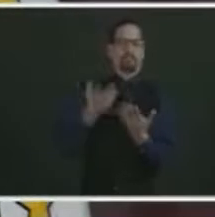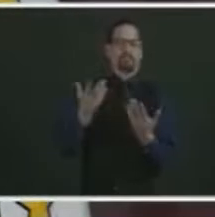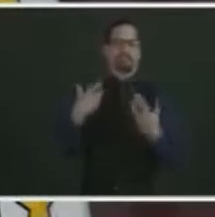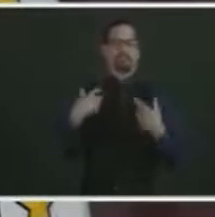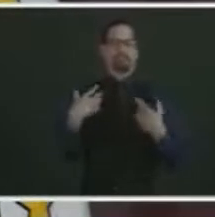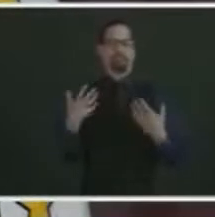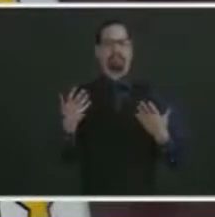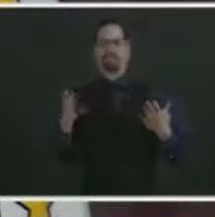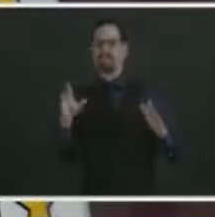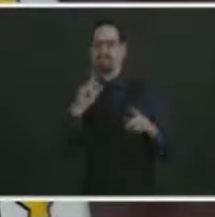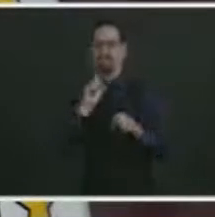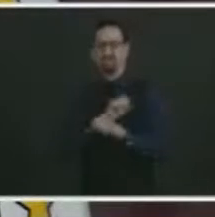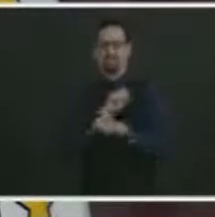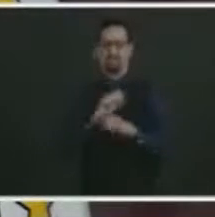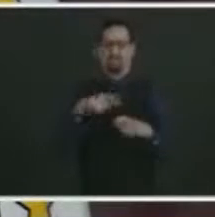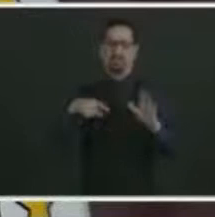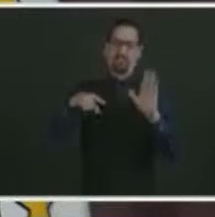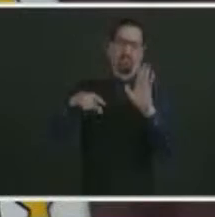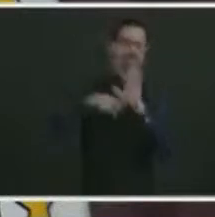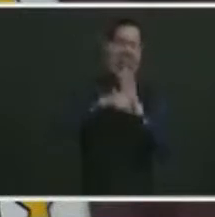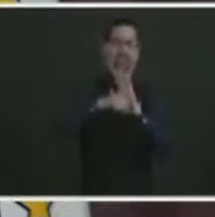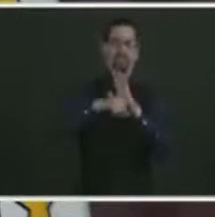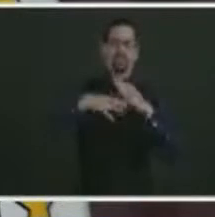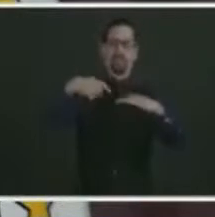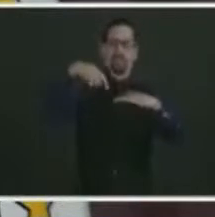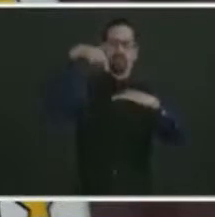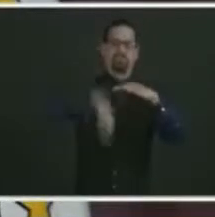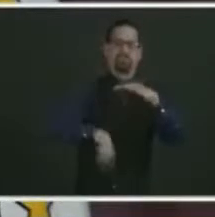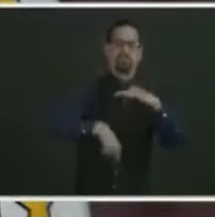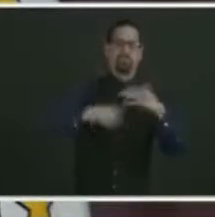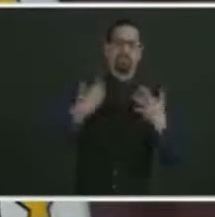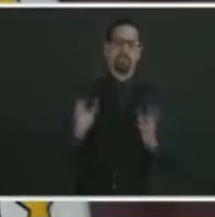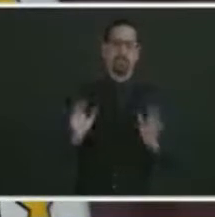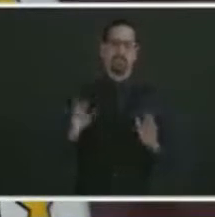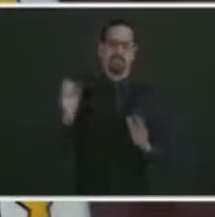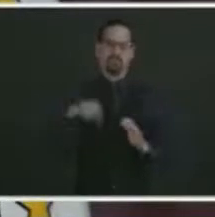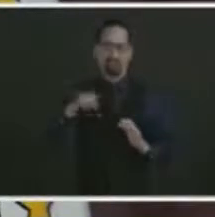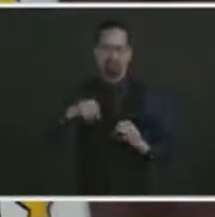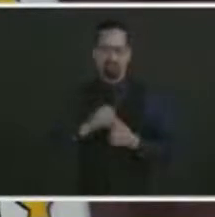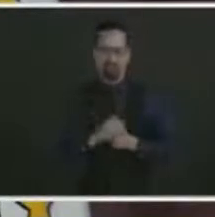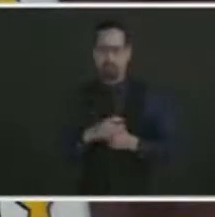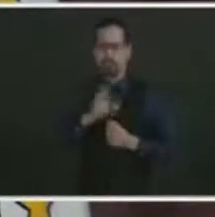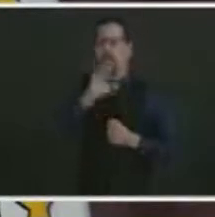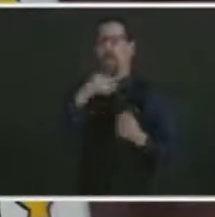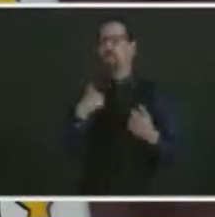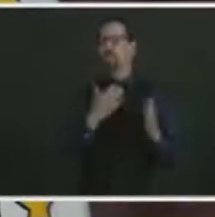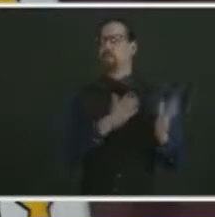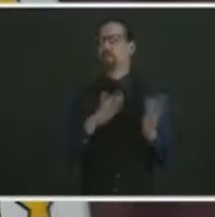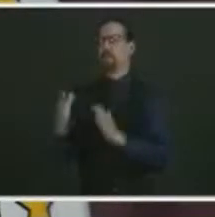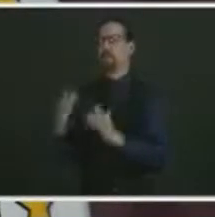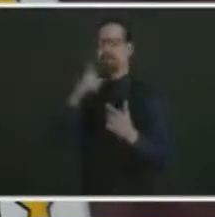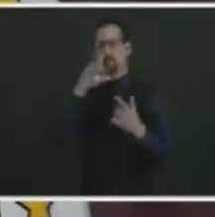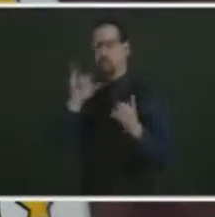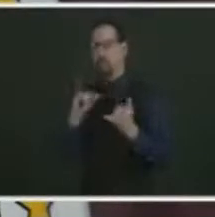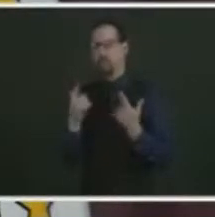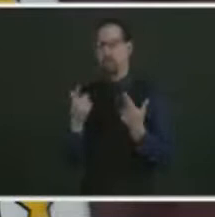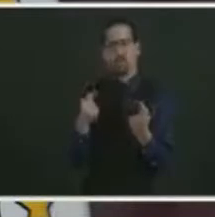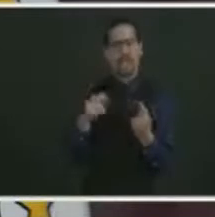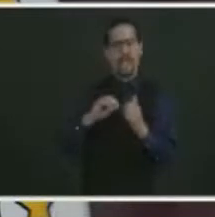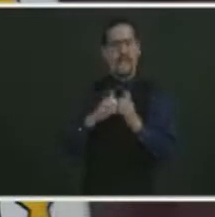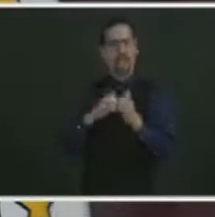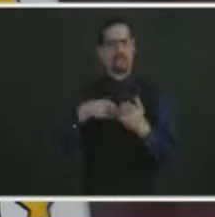state, and particularly about how we plan to begin to address that deficit with our state